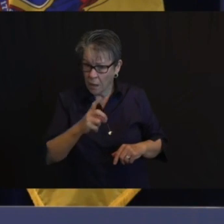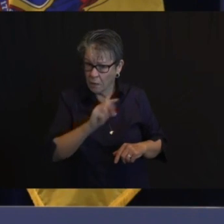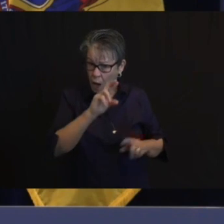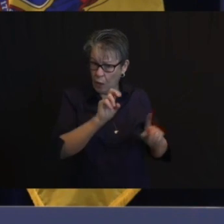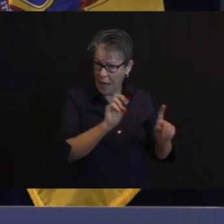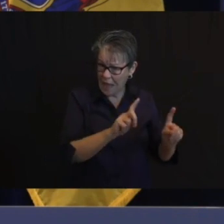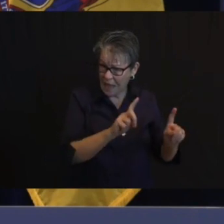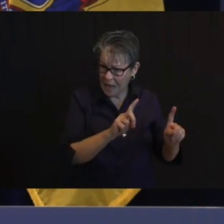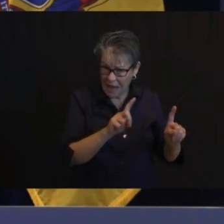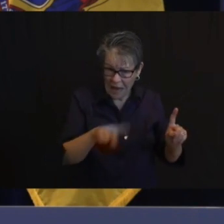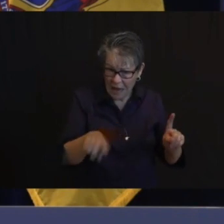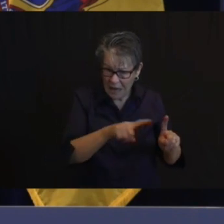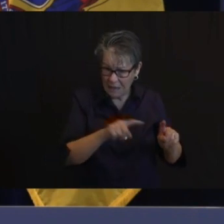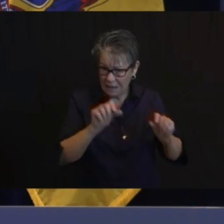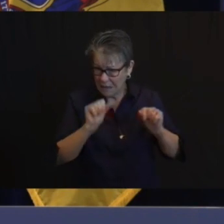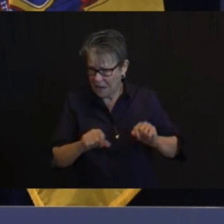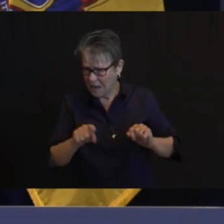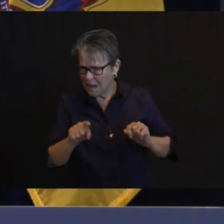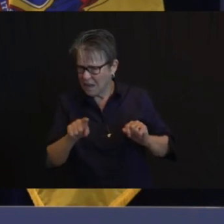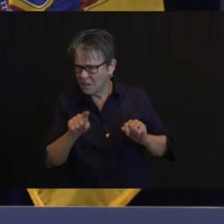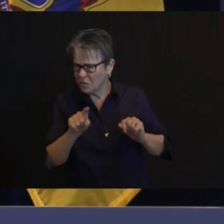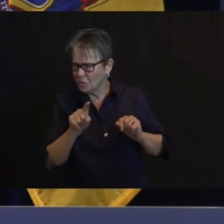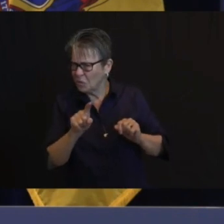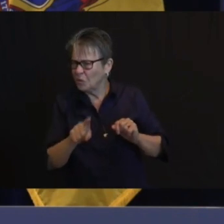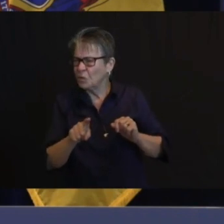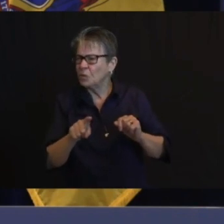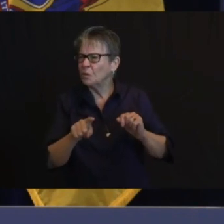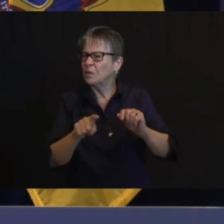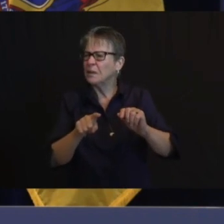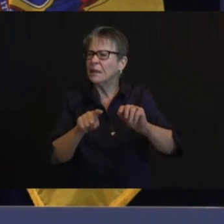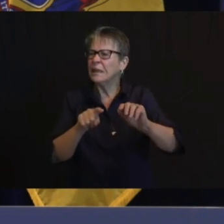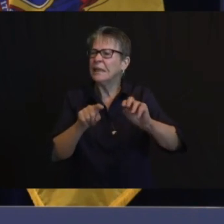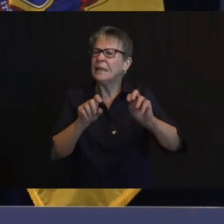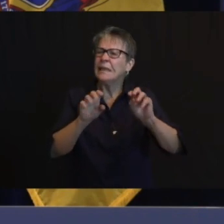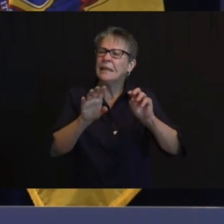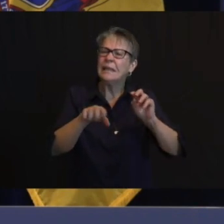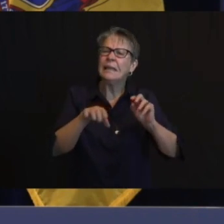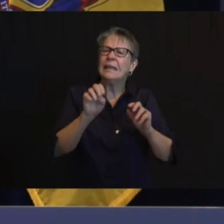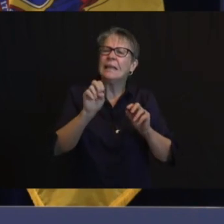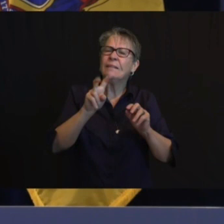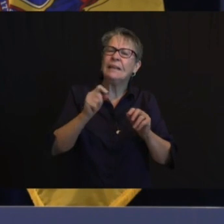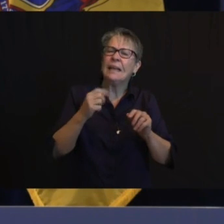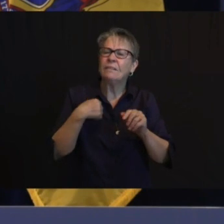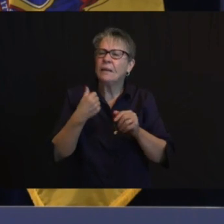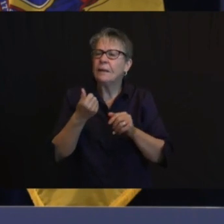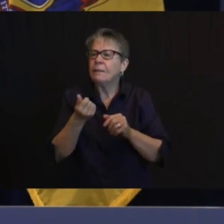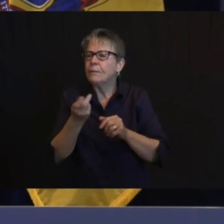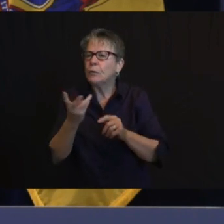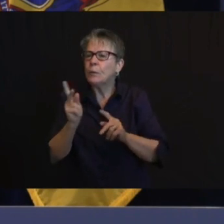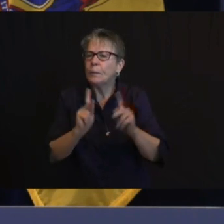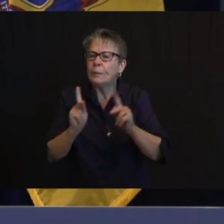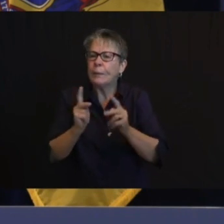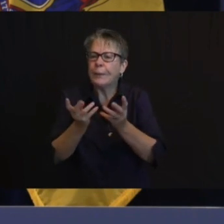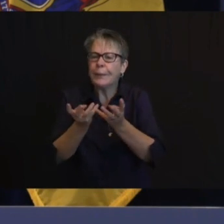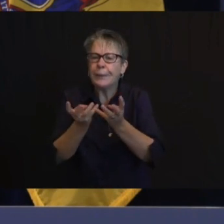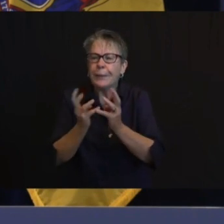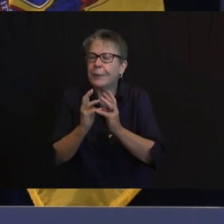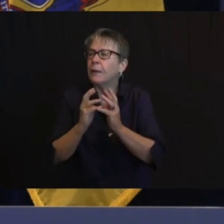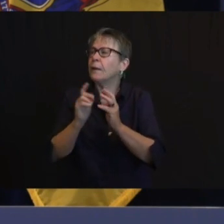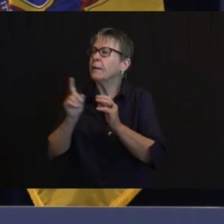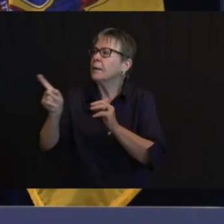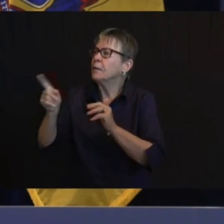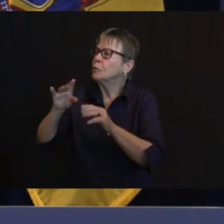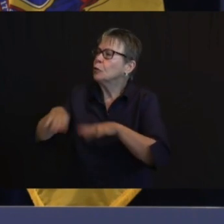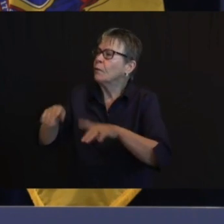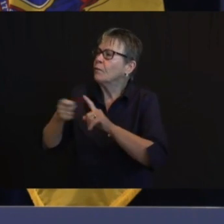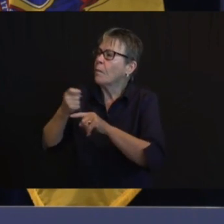significant can this really be if people, even if they have a couple of people, including a kid coming home from college, maybe there's